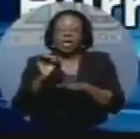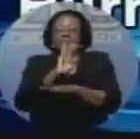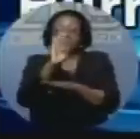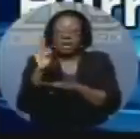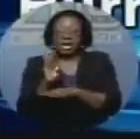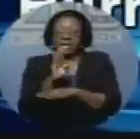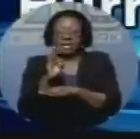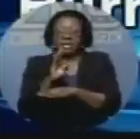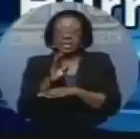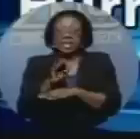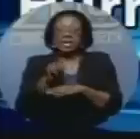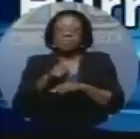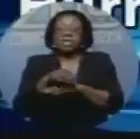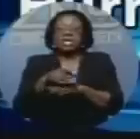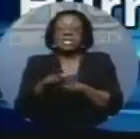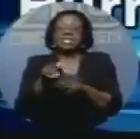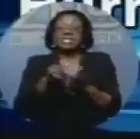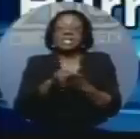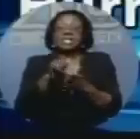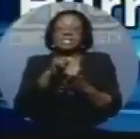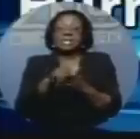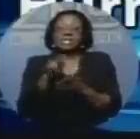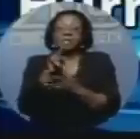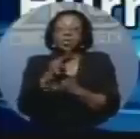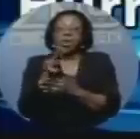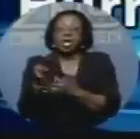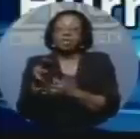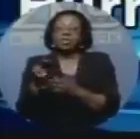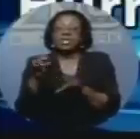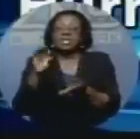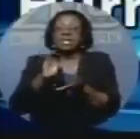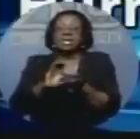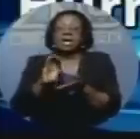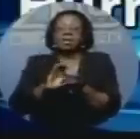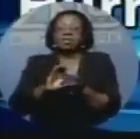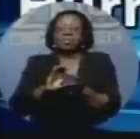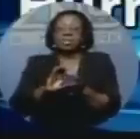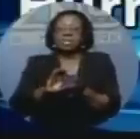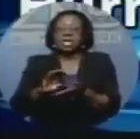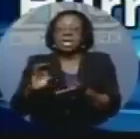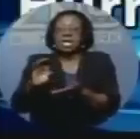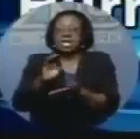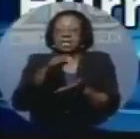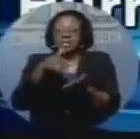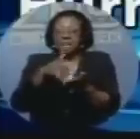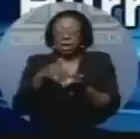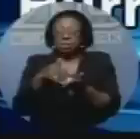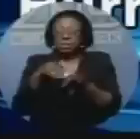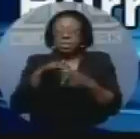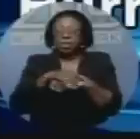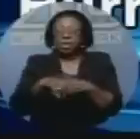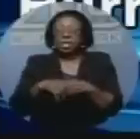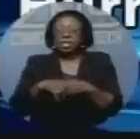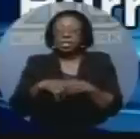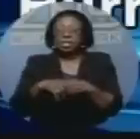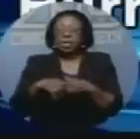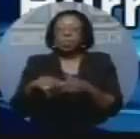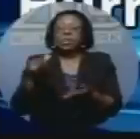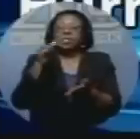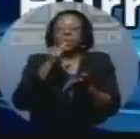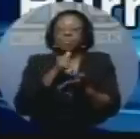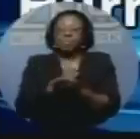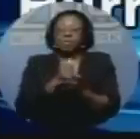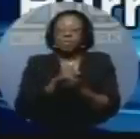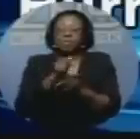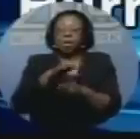The IDB's release confirmed that the $200,000 technical cooperation grant was approved by the bank on January 10th to support